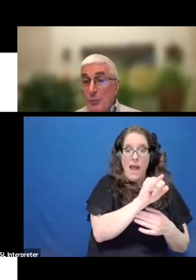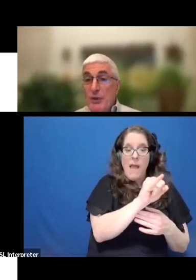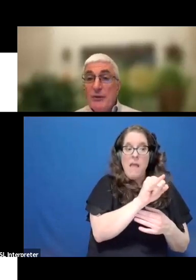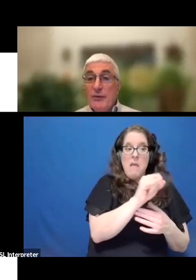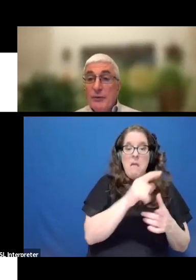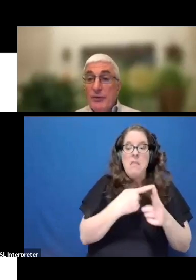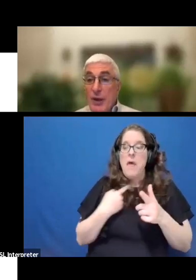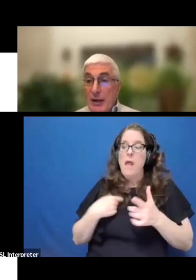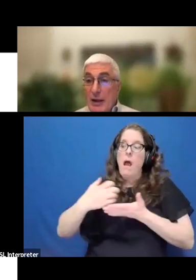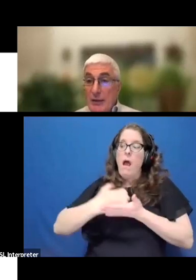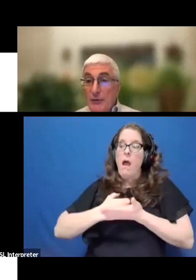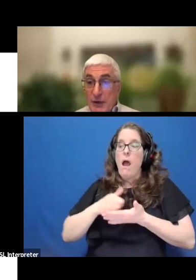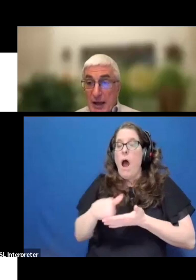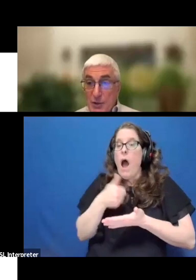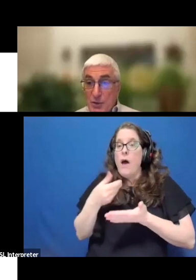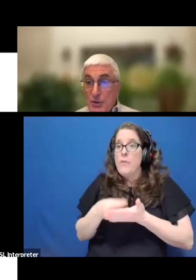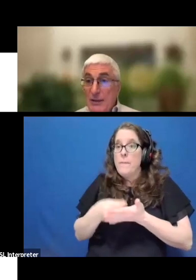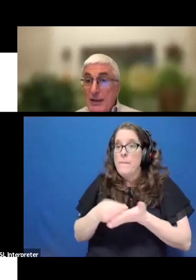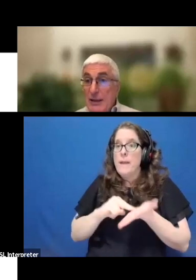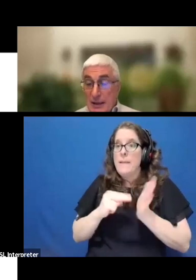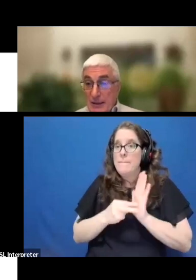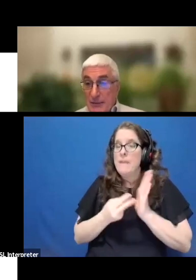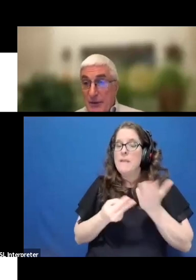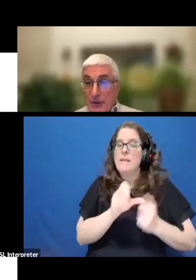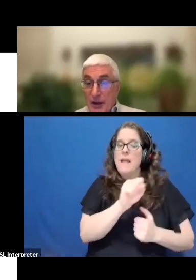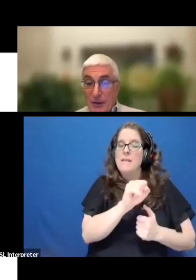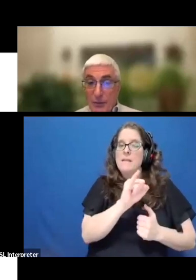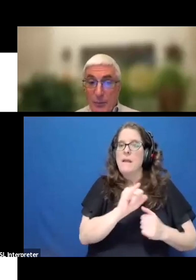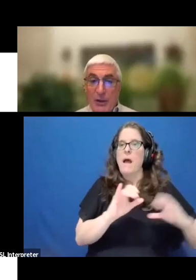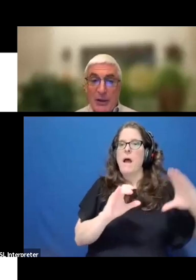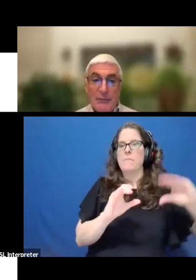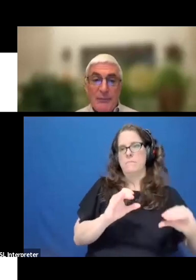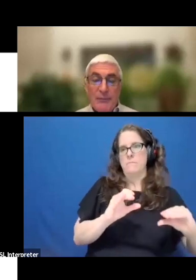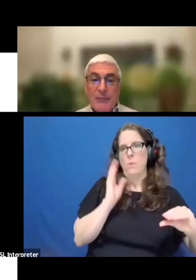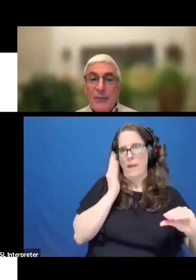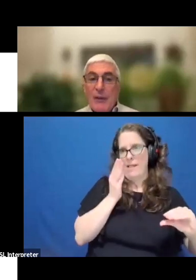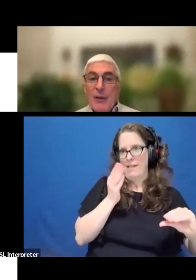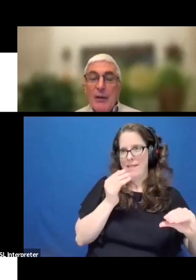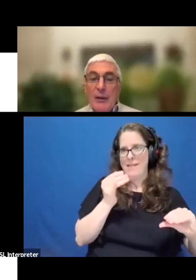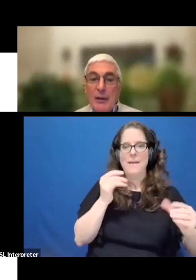because they would be considered not as financially needy if they've got other money.